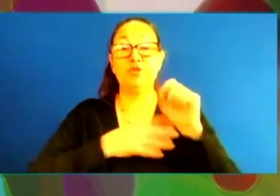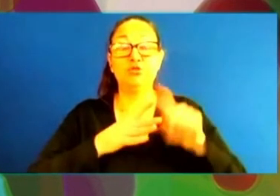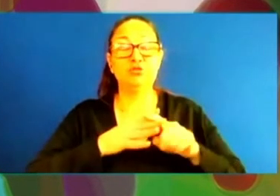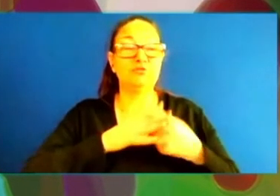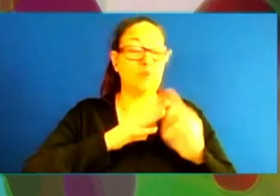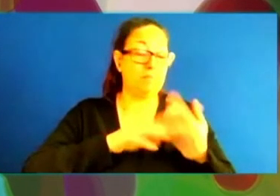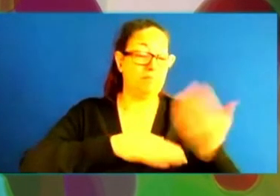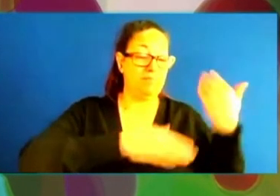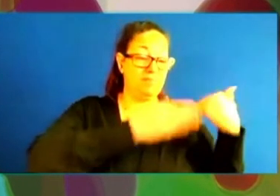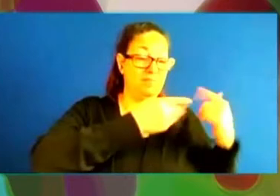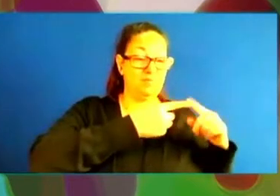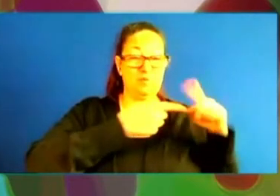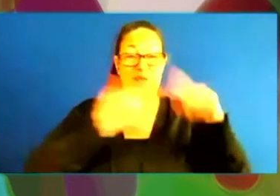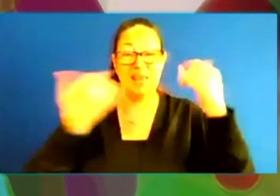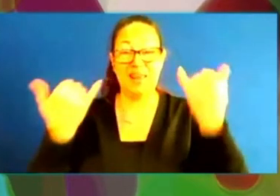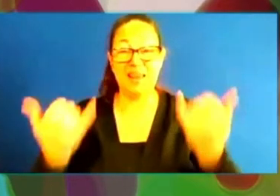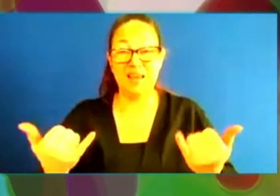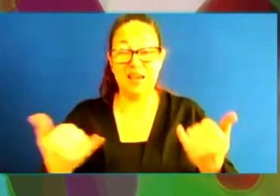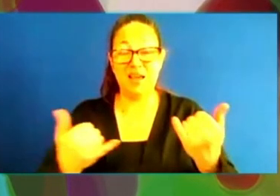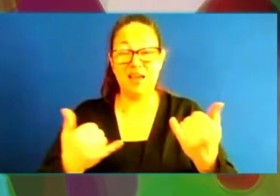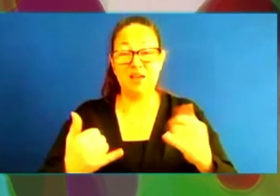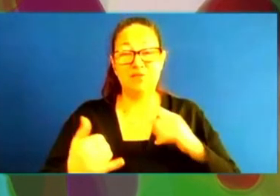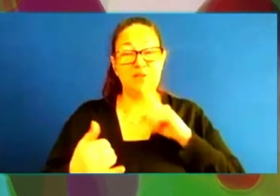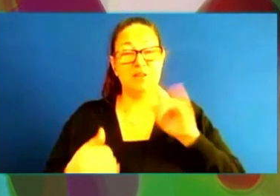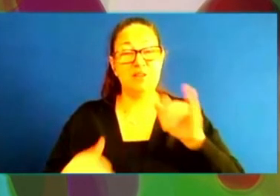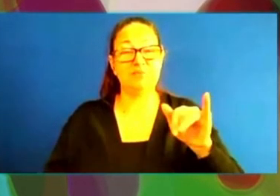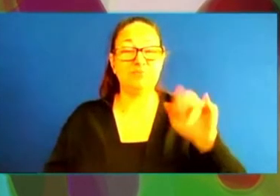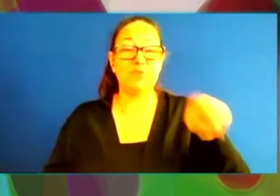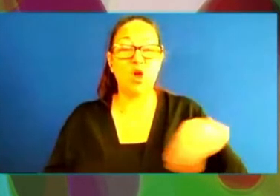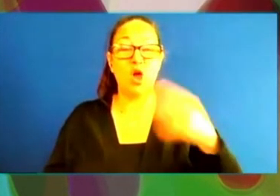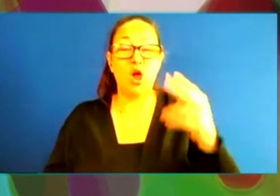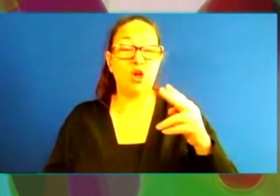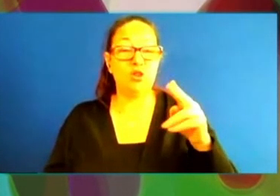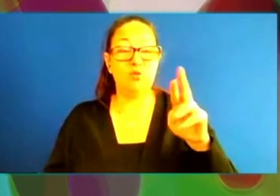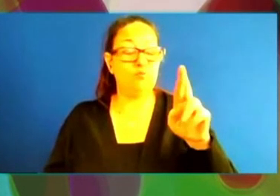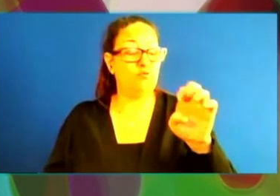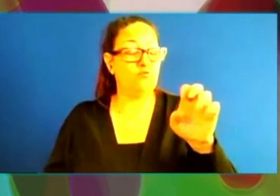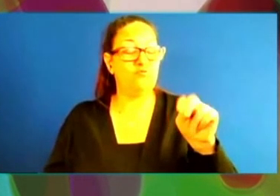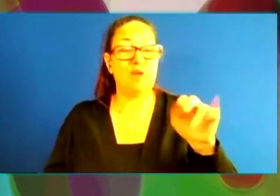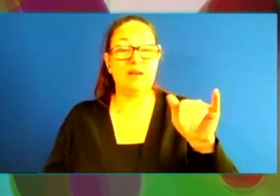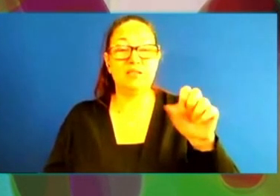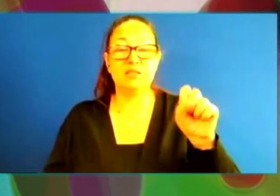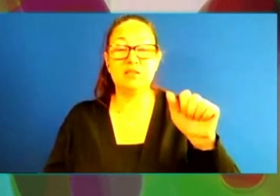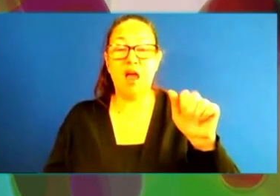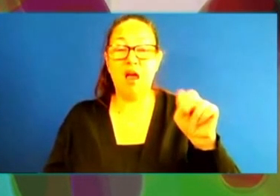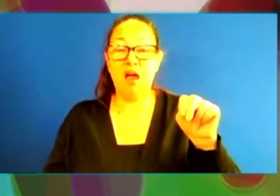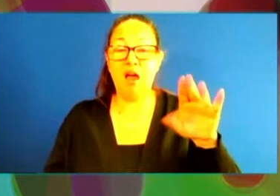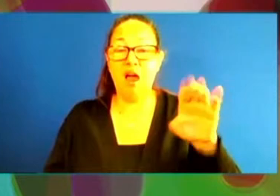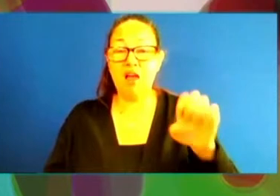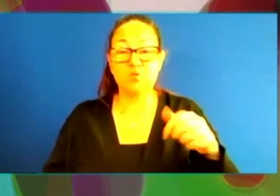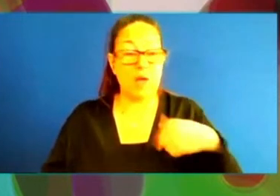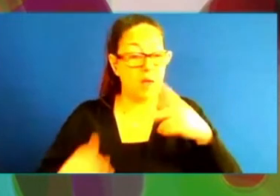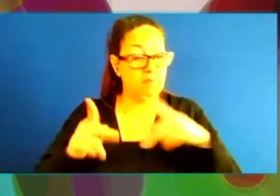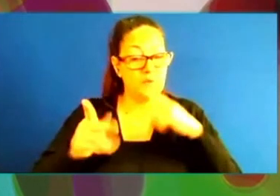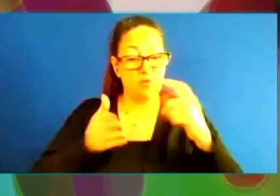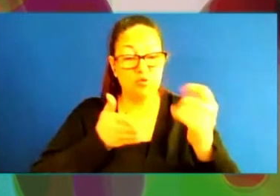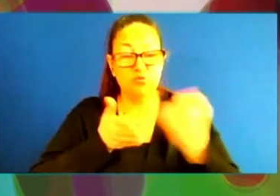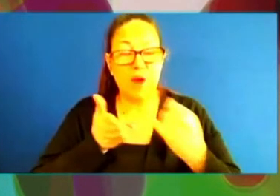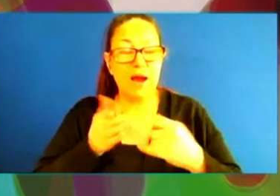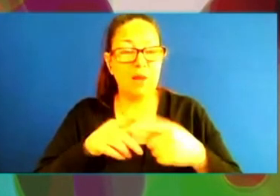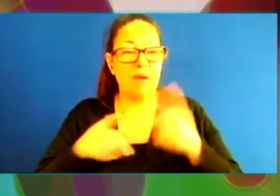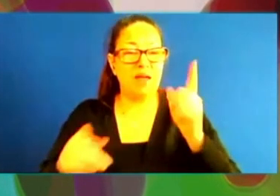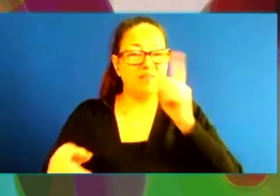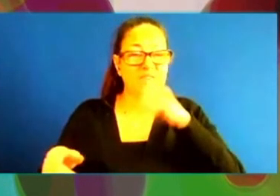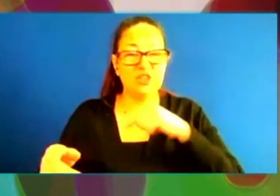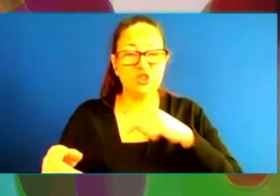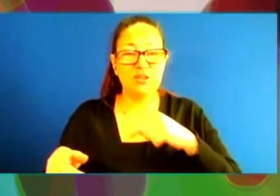fact that, you know, during the Harlem Renaissance, people were writing about speculative fiction, right? In the Black arts movement, we had people writing about speculative fiction. I think